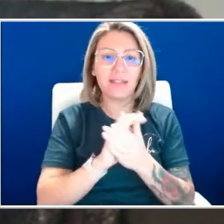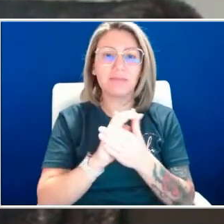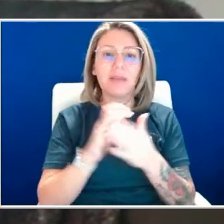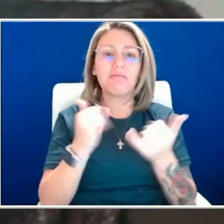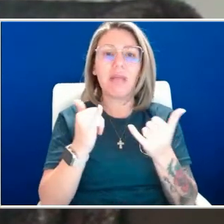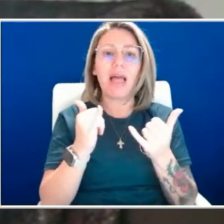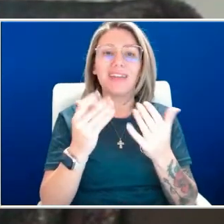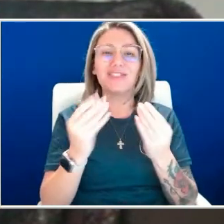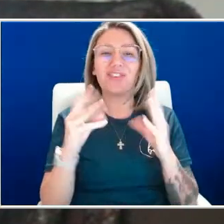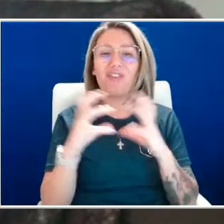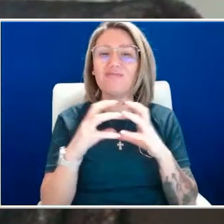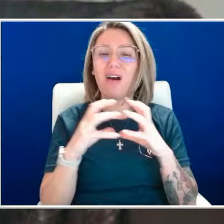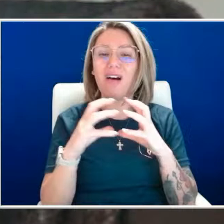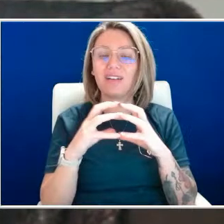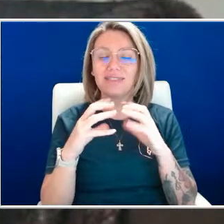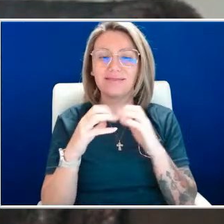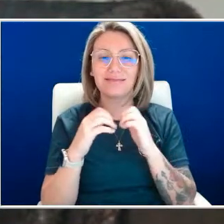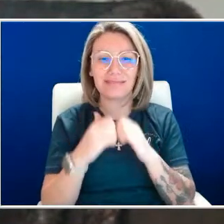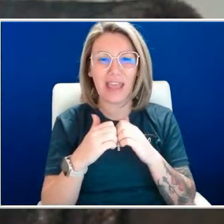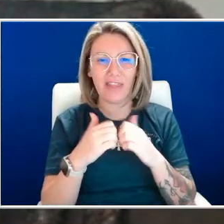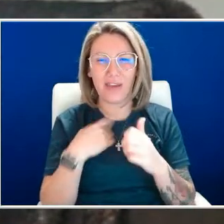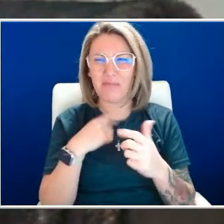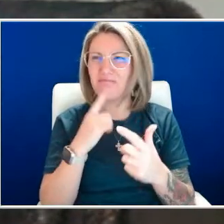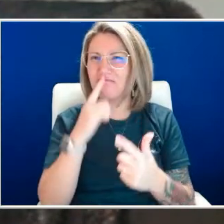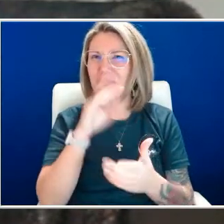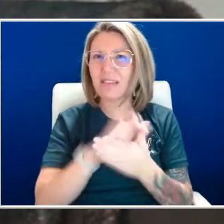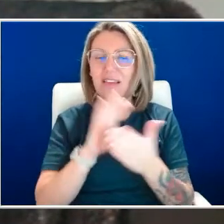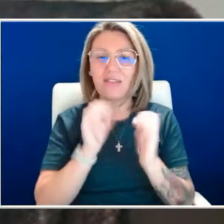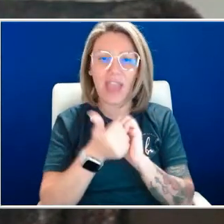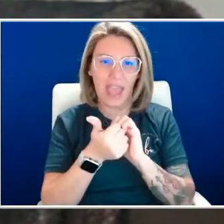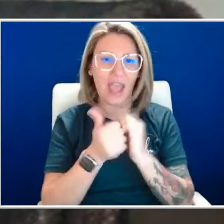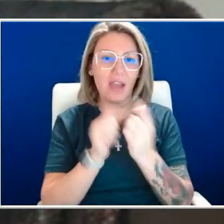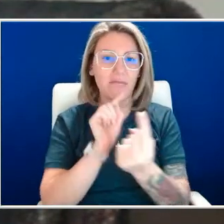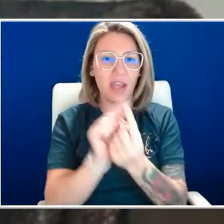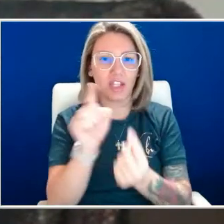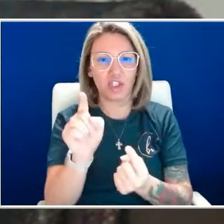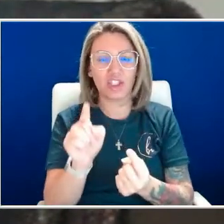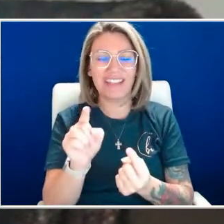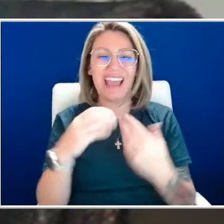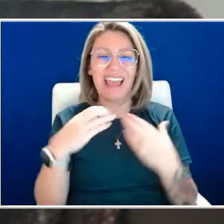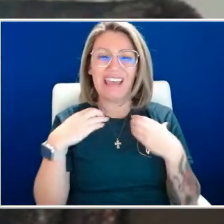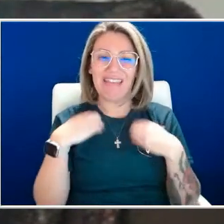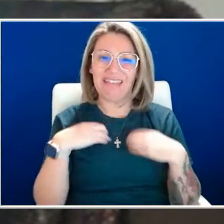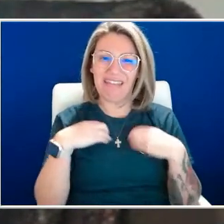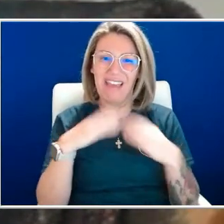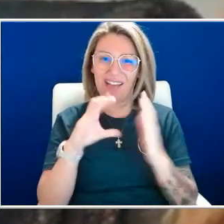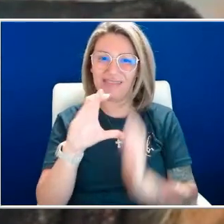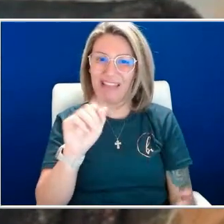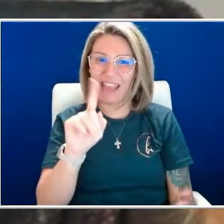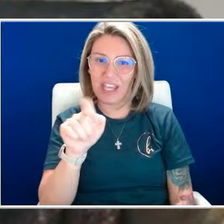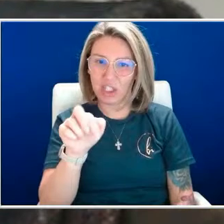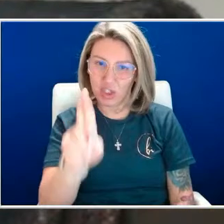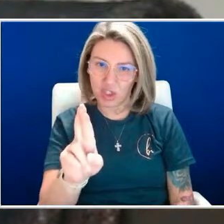how we met. But she had stage 4 lung cancer. So, yeah,